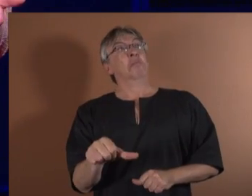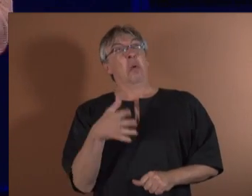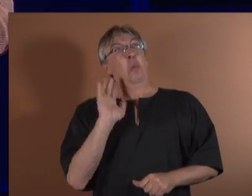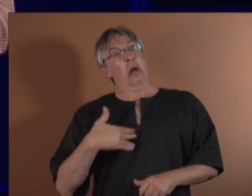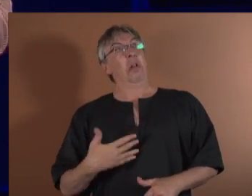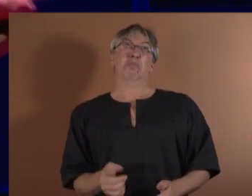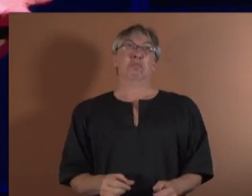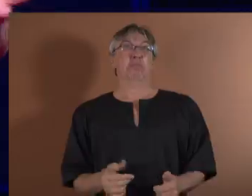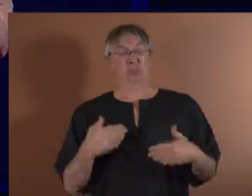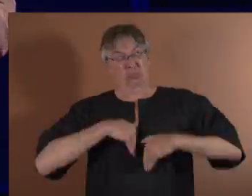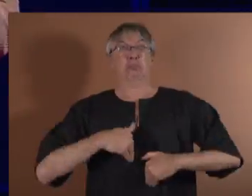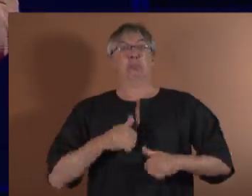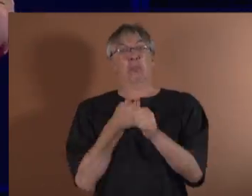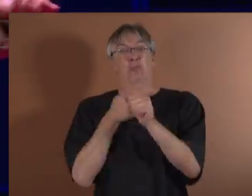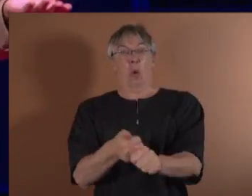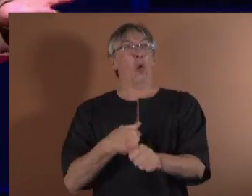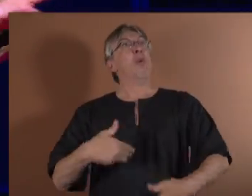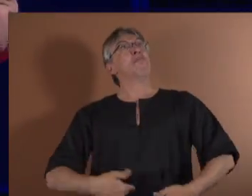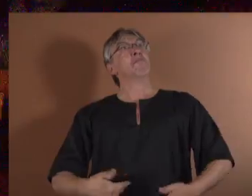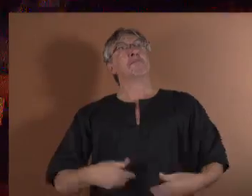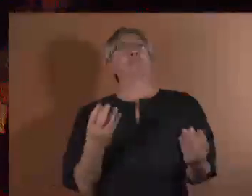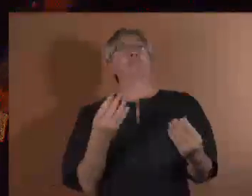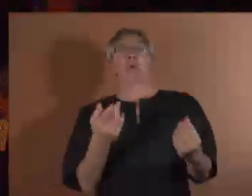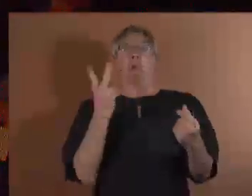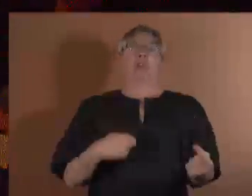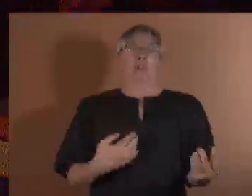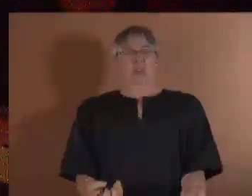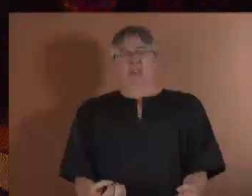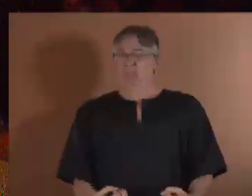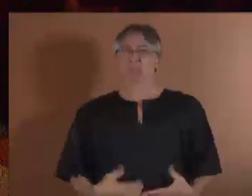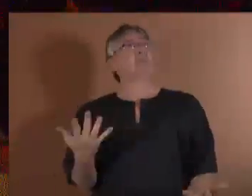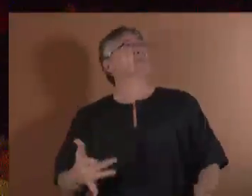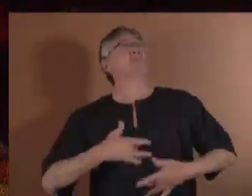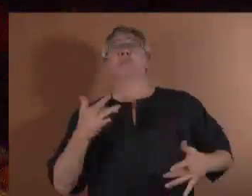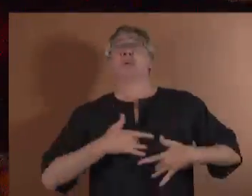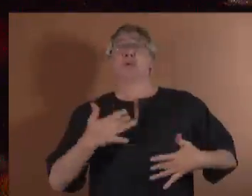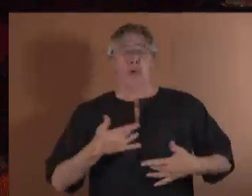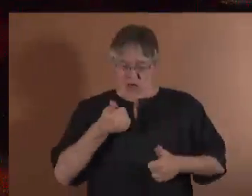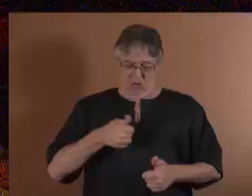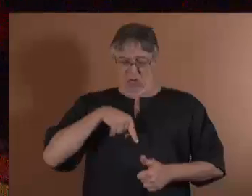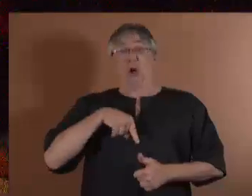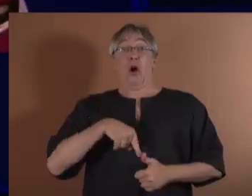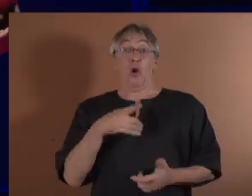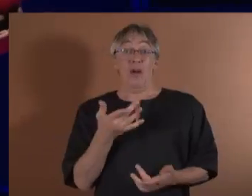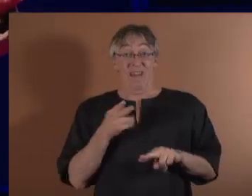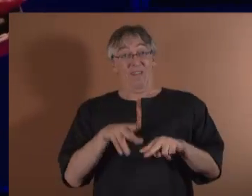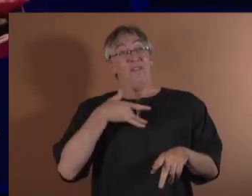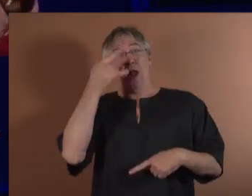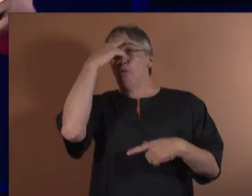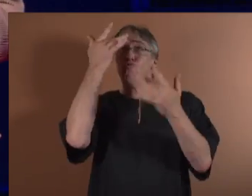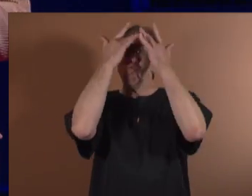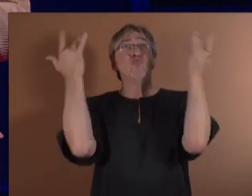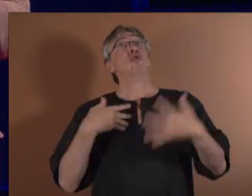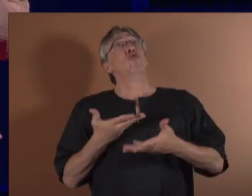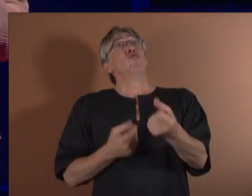doing, given my intuition and spontaneous judgments. That's a cool state to be in. So I developed